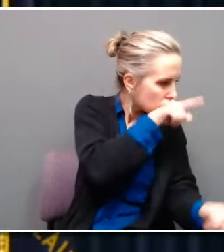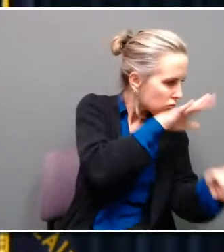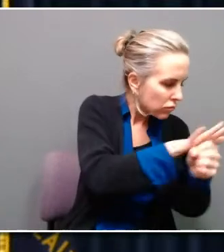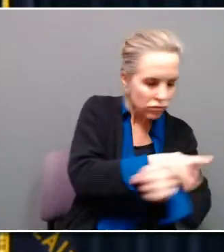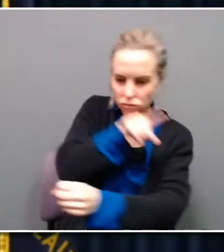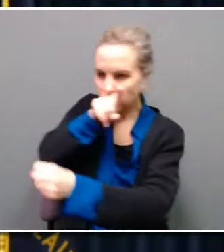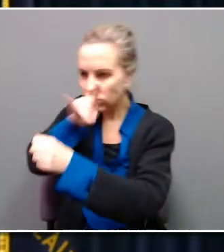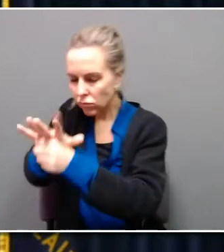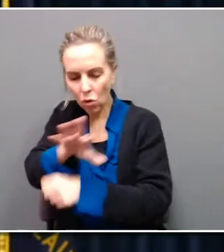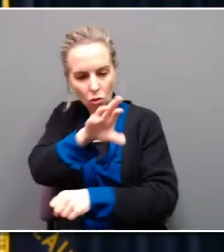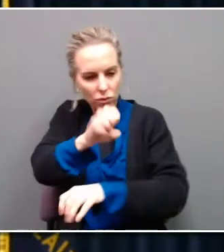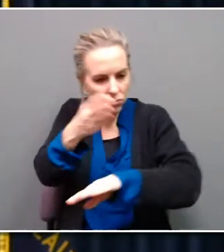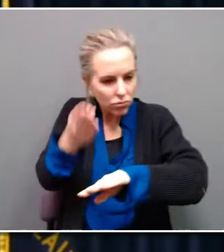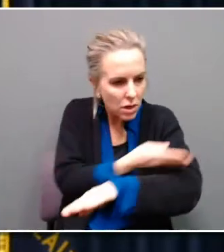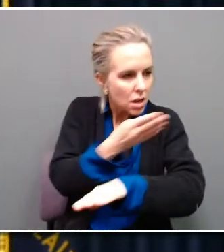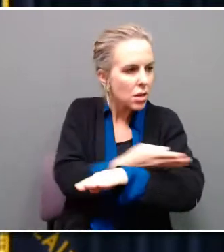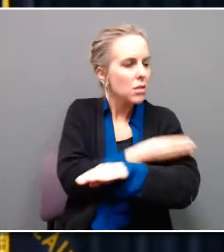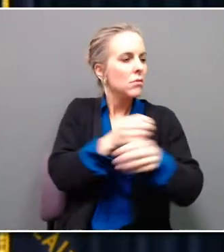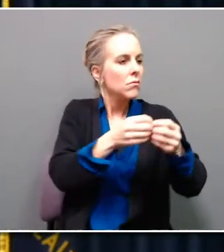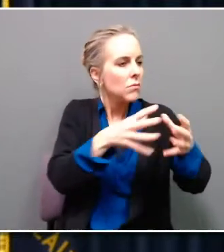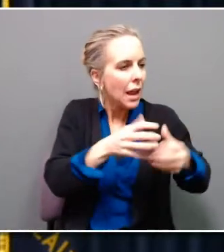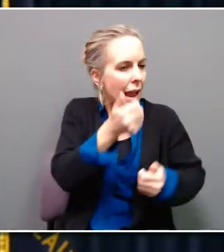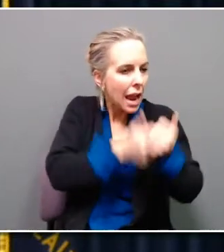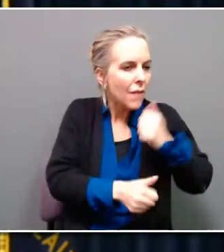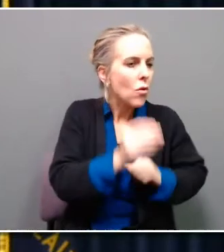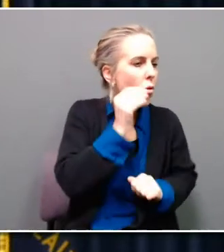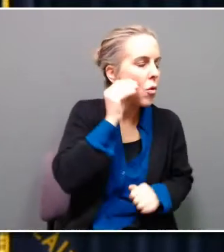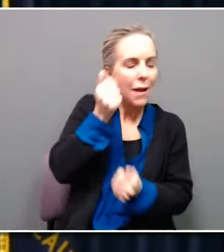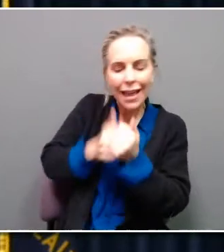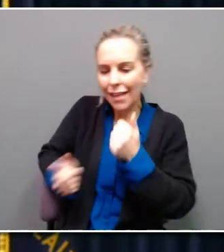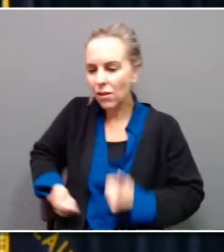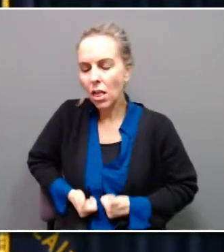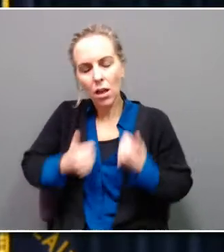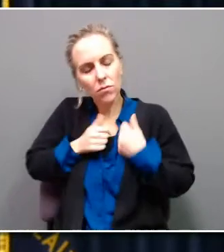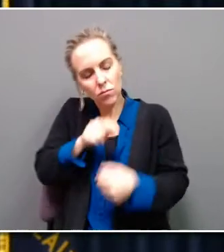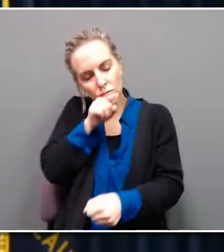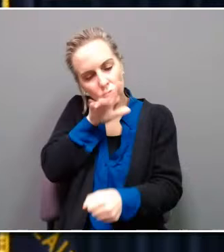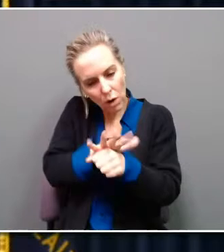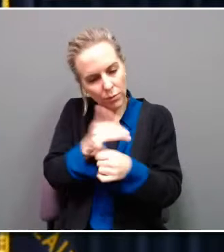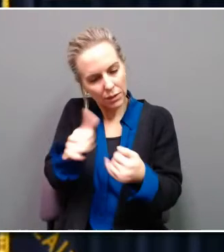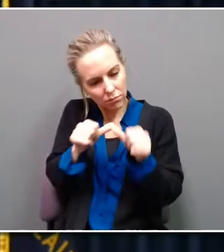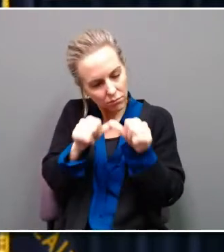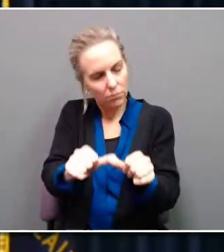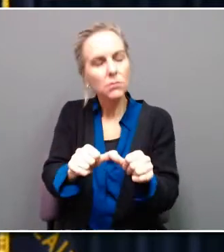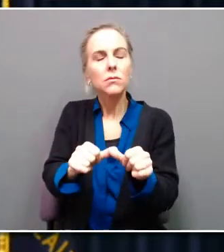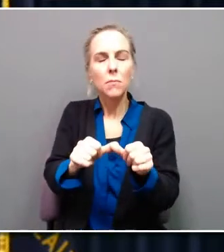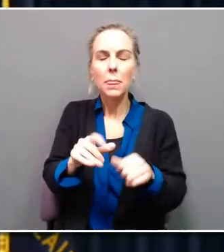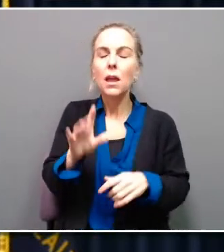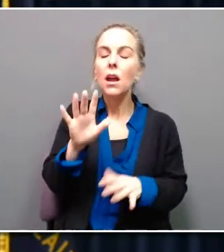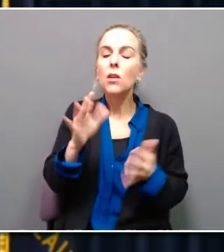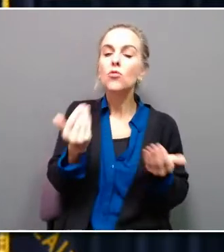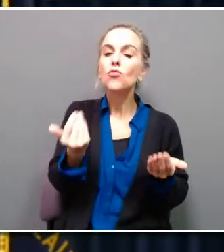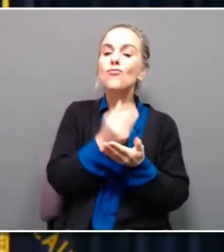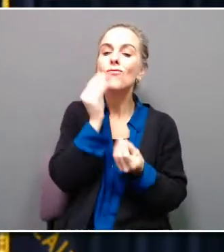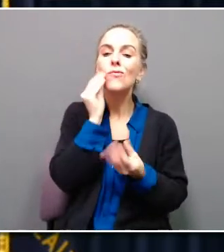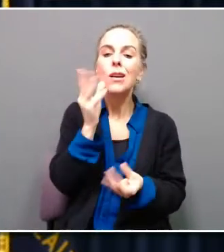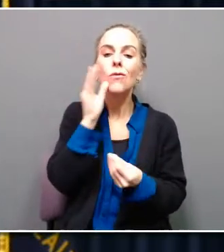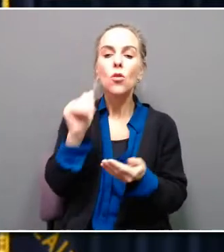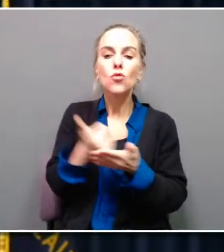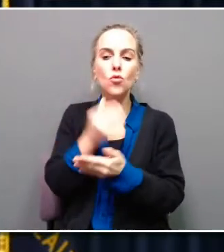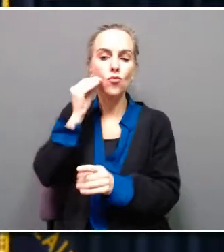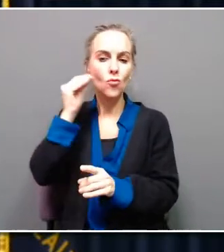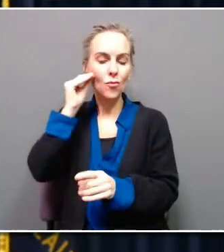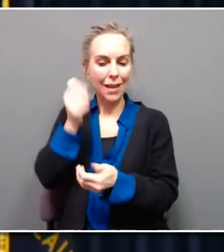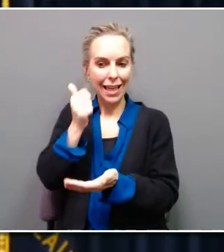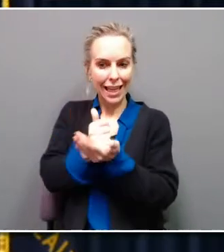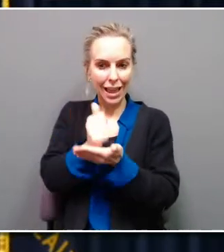home and every life. It's a promise that we continue to keep. Today, I have another update on new housing as we help these families